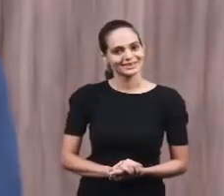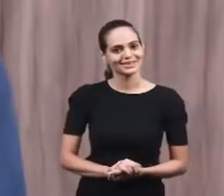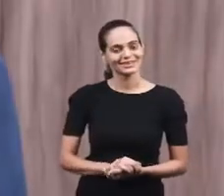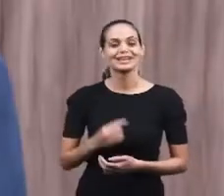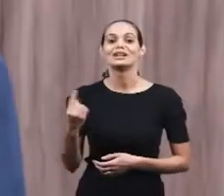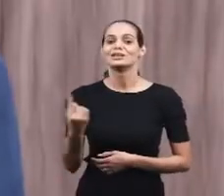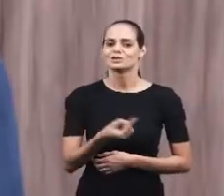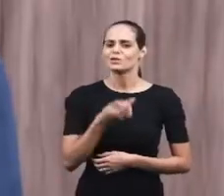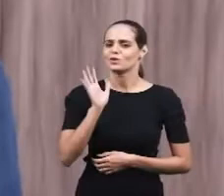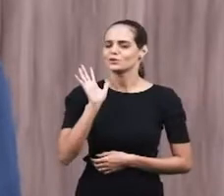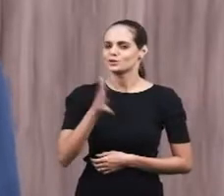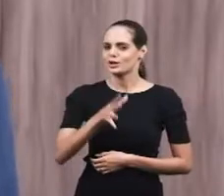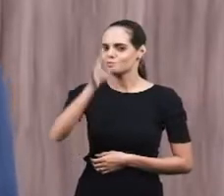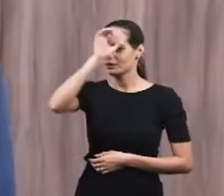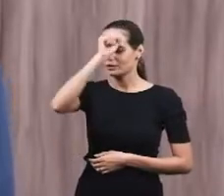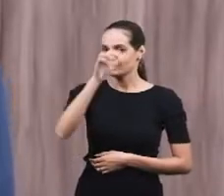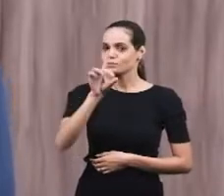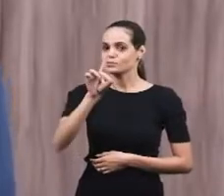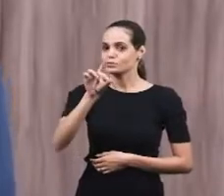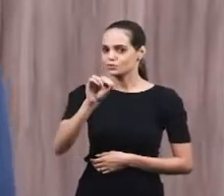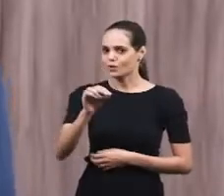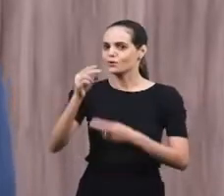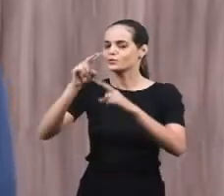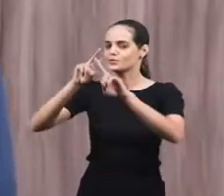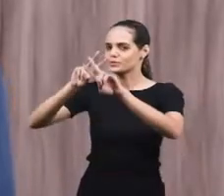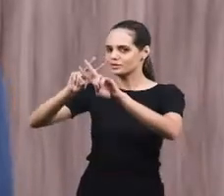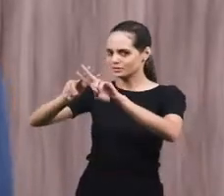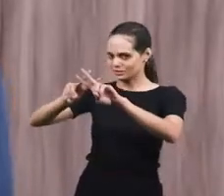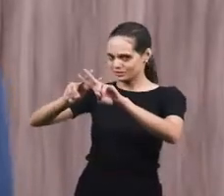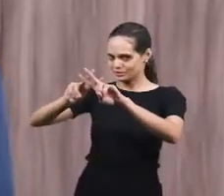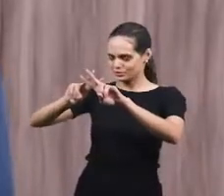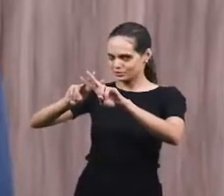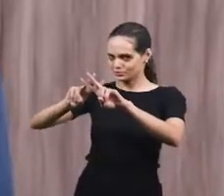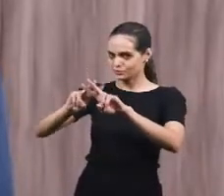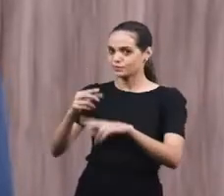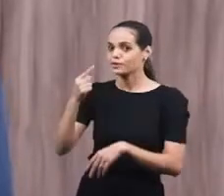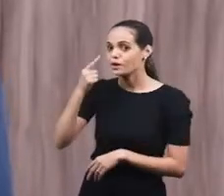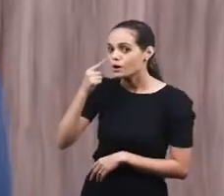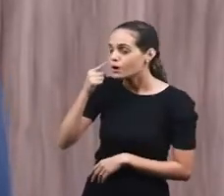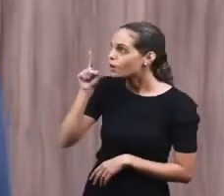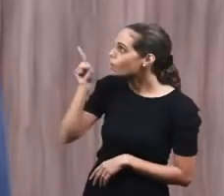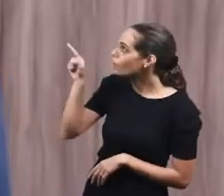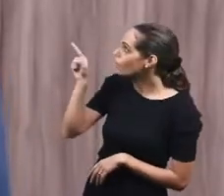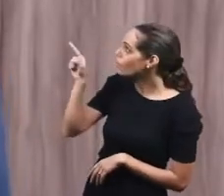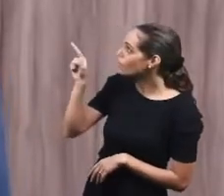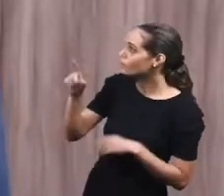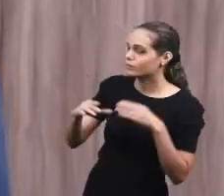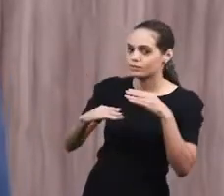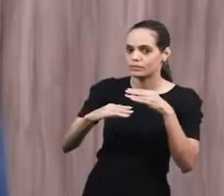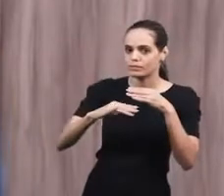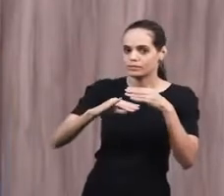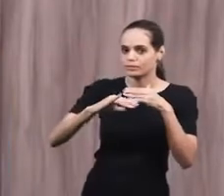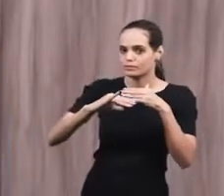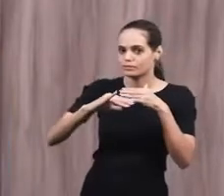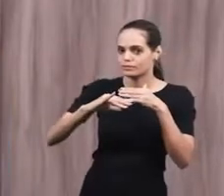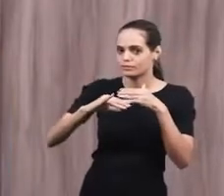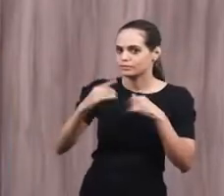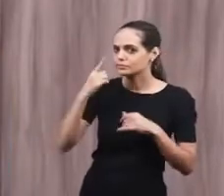We have already learned C sharp, which the last little hole is open.